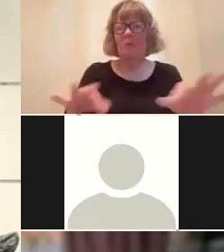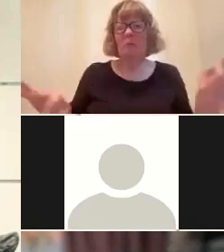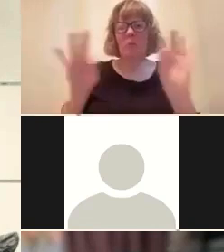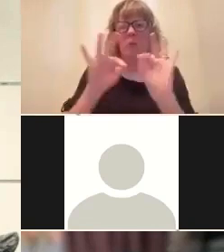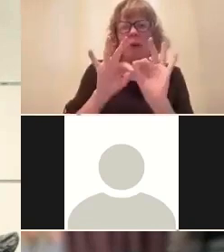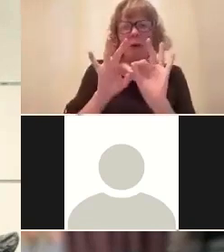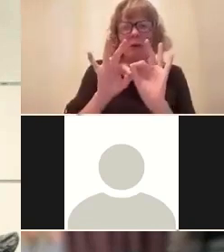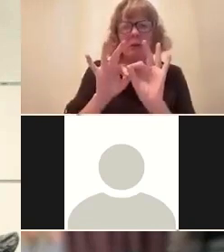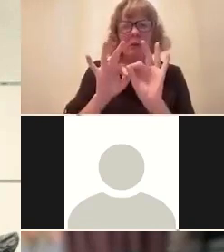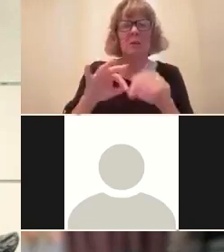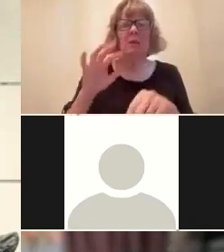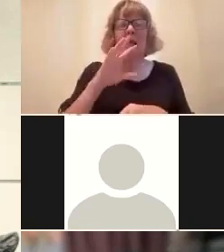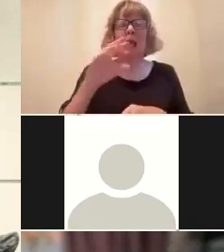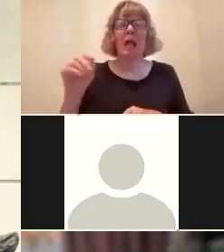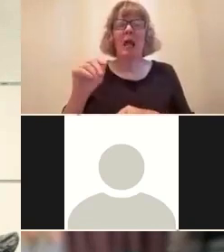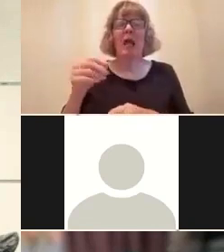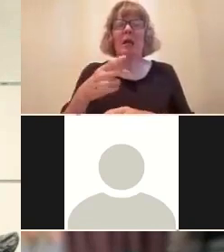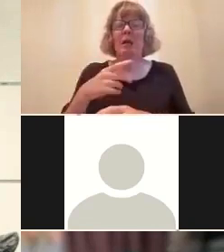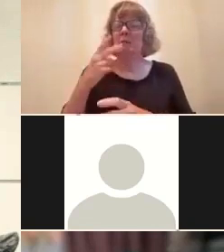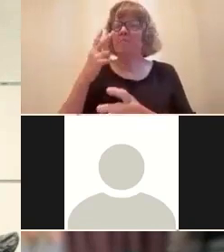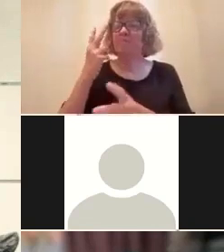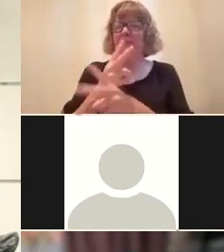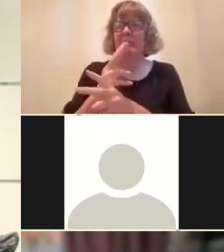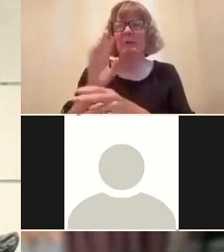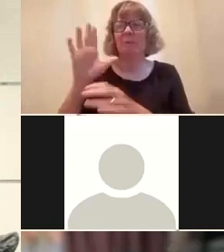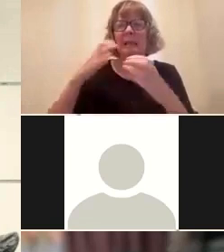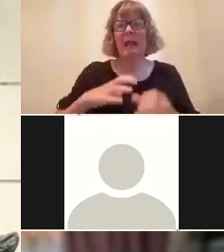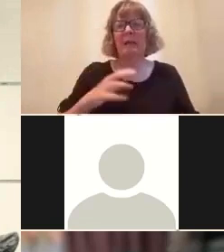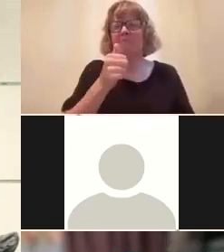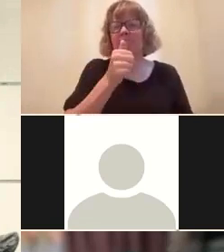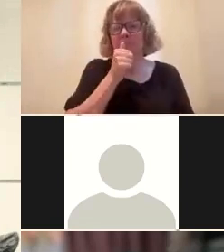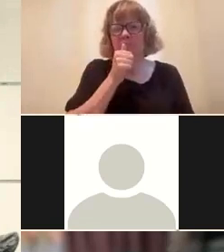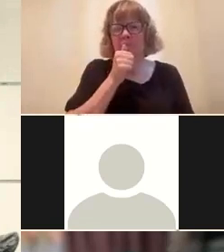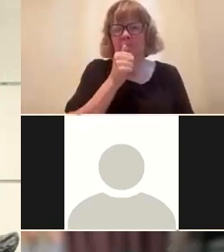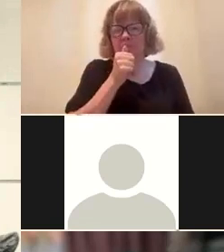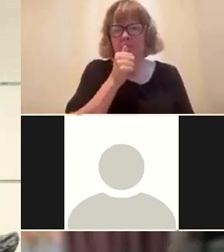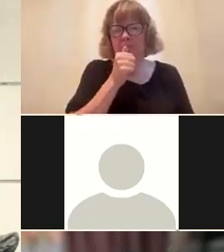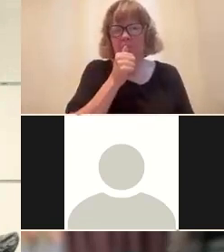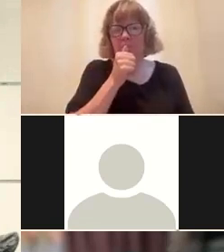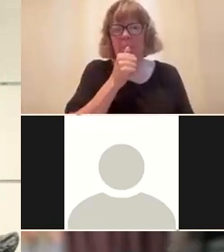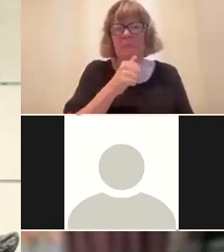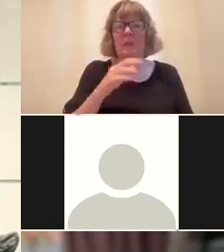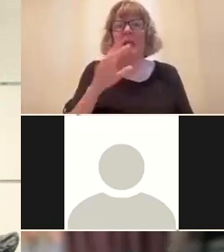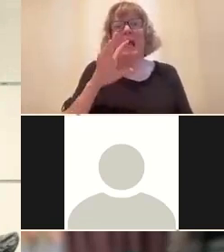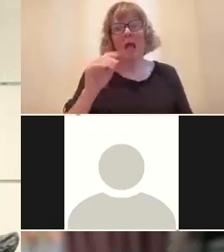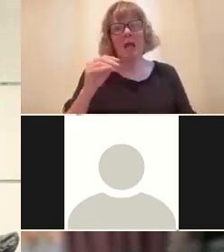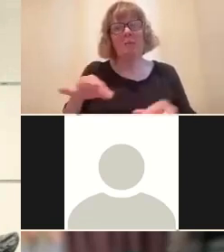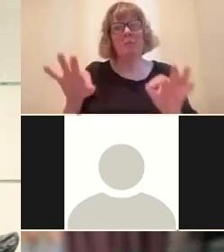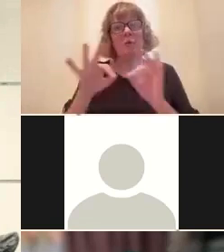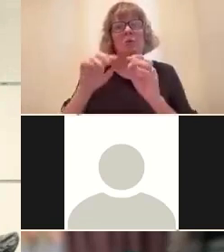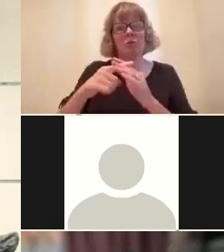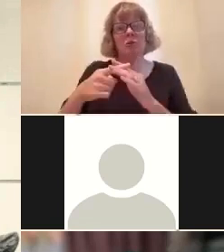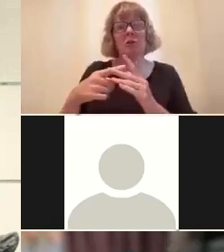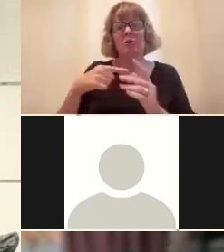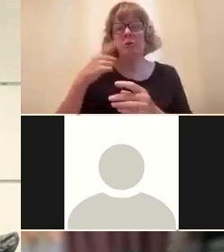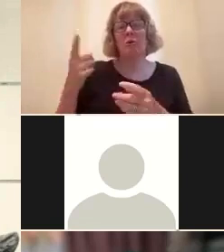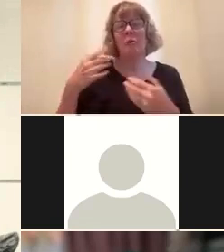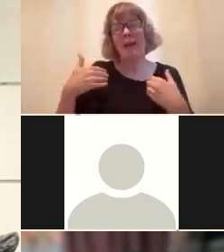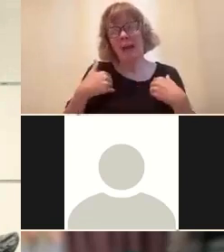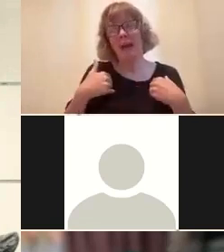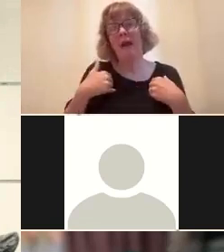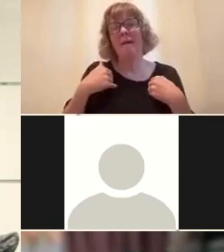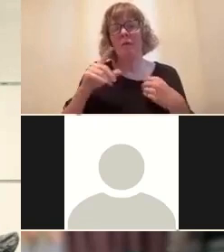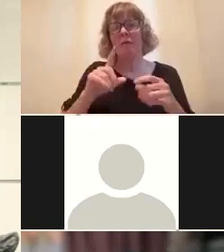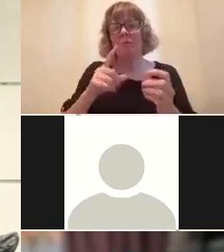and protect each client's confidentiality, and make sure we share in the beginning mandatory reporting